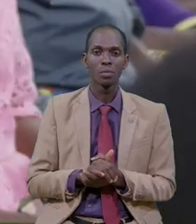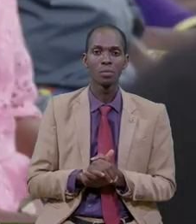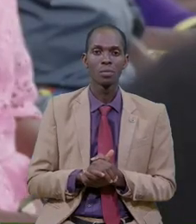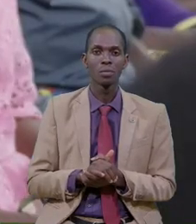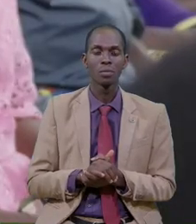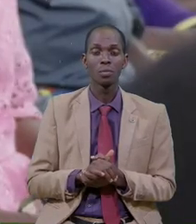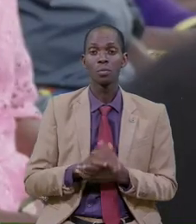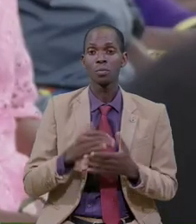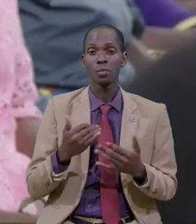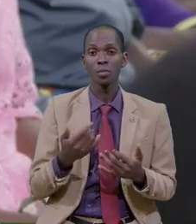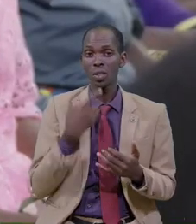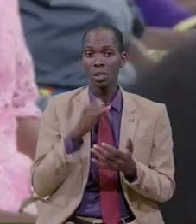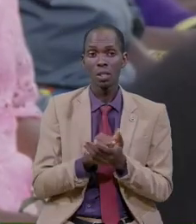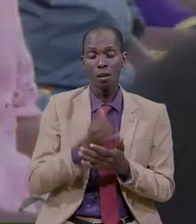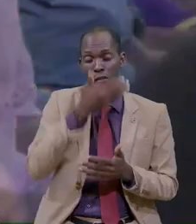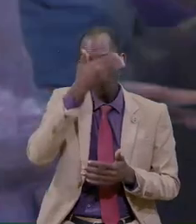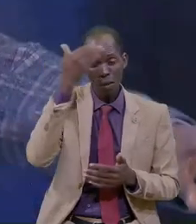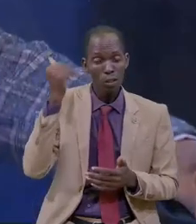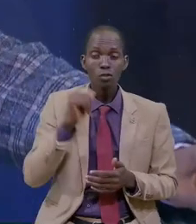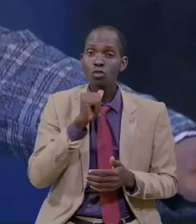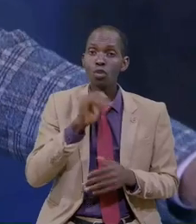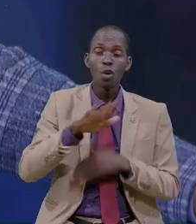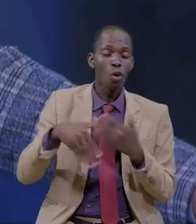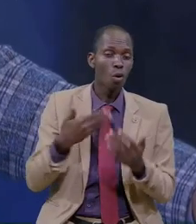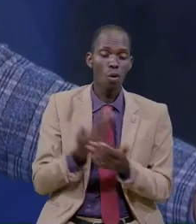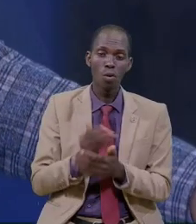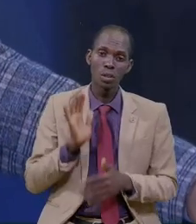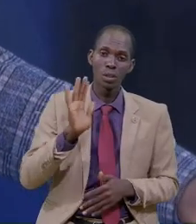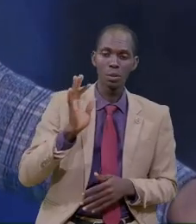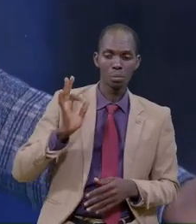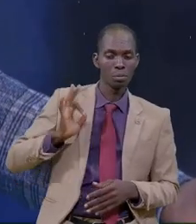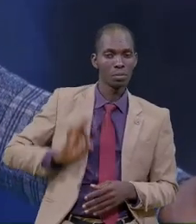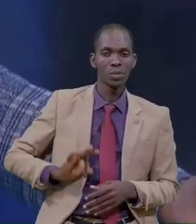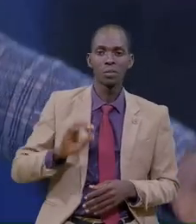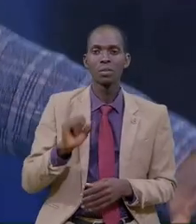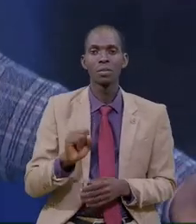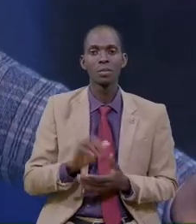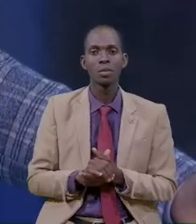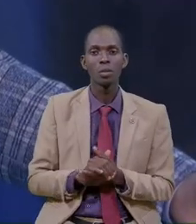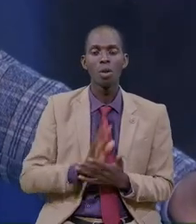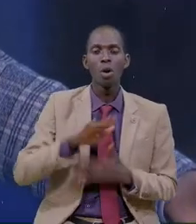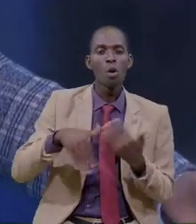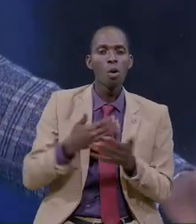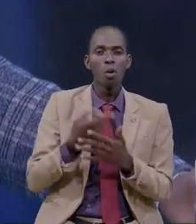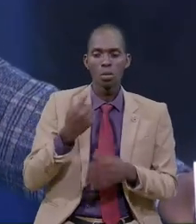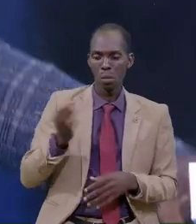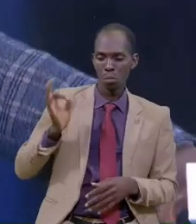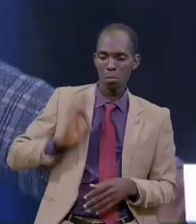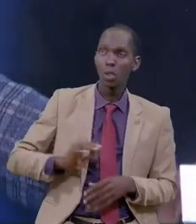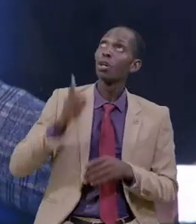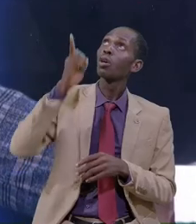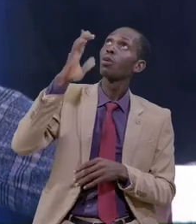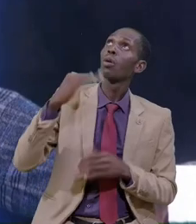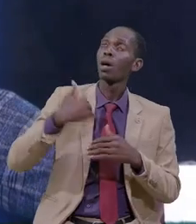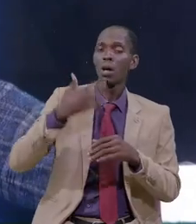It says, forget not all his benefits. All the benefits God has promised you.